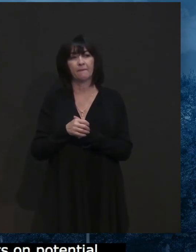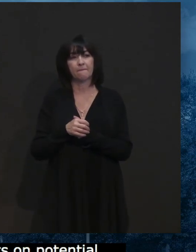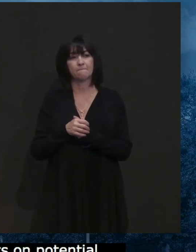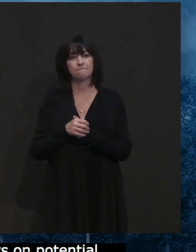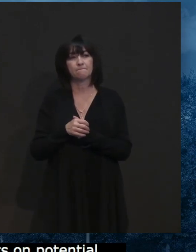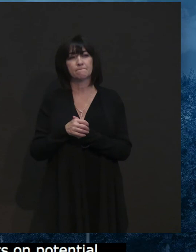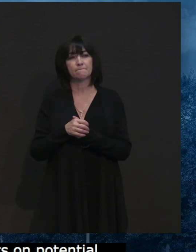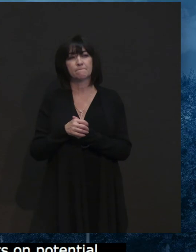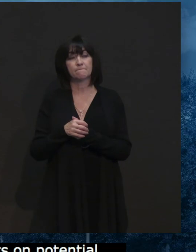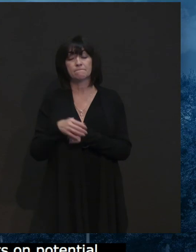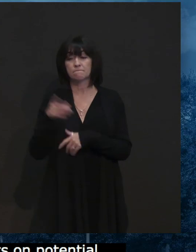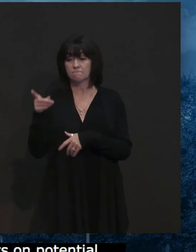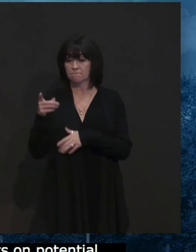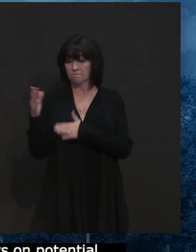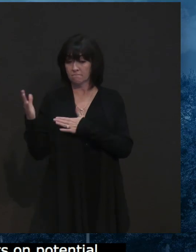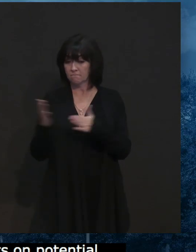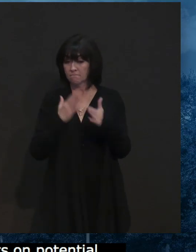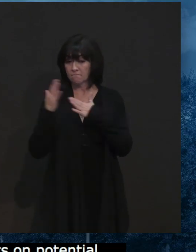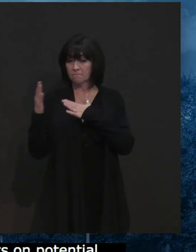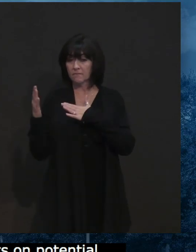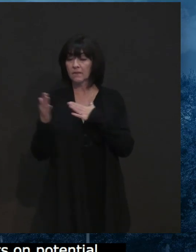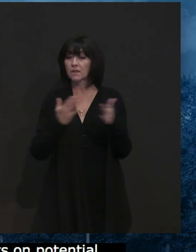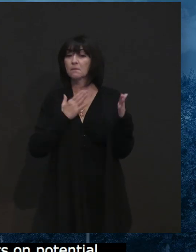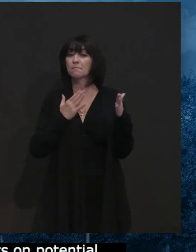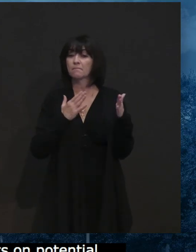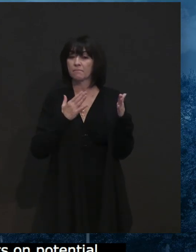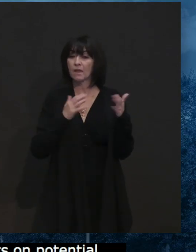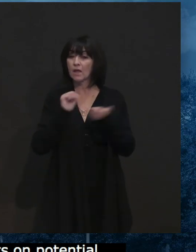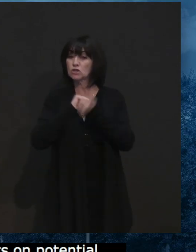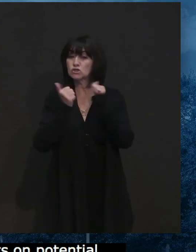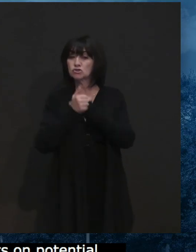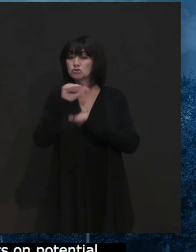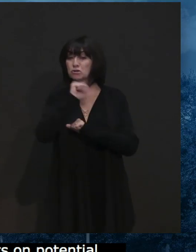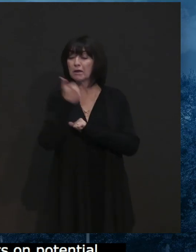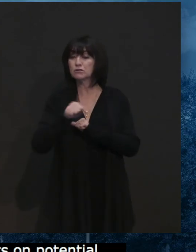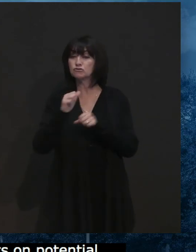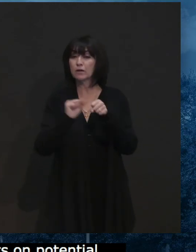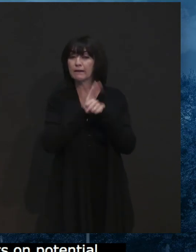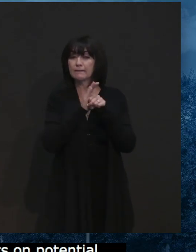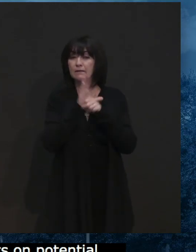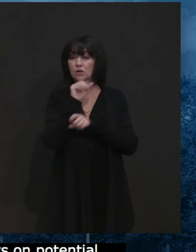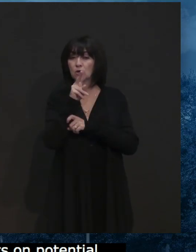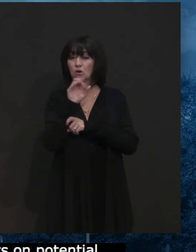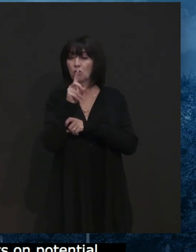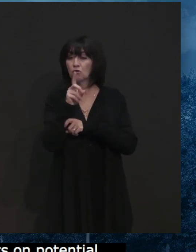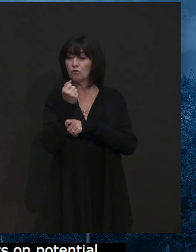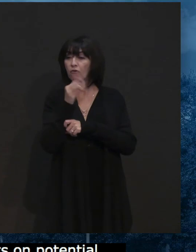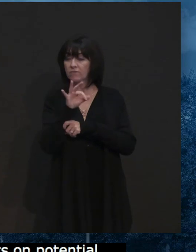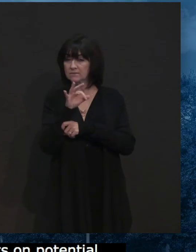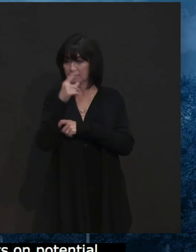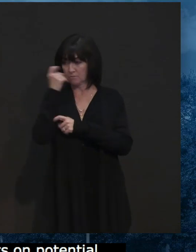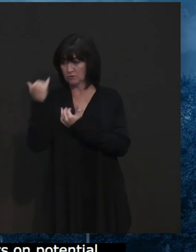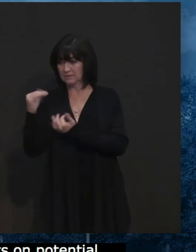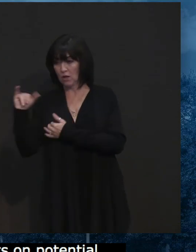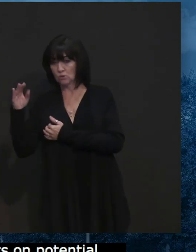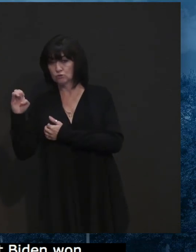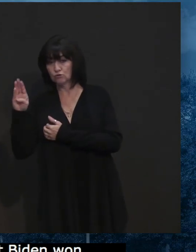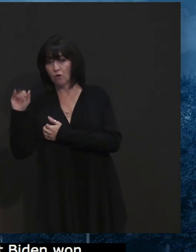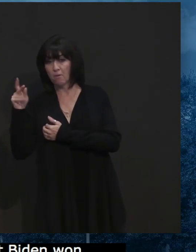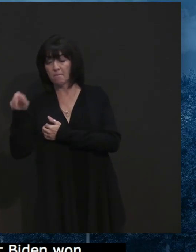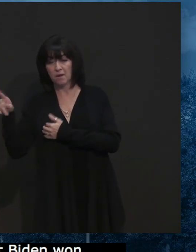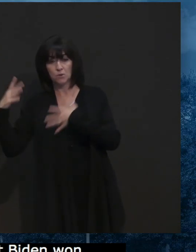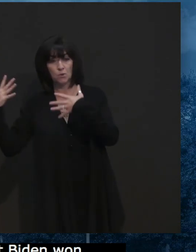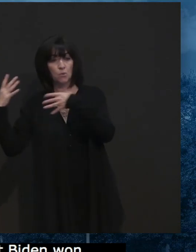Biden won? Have you discussed this with their team? Yeah, so I've had a brief conversation with some of their